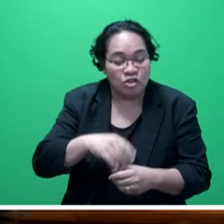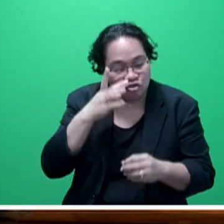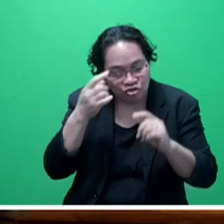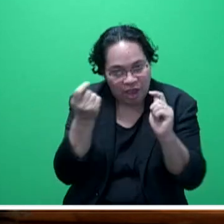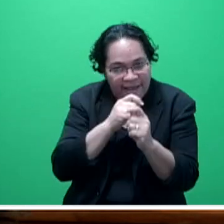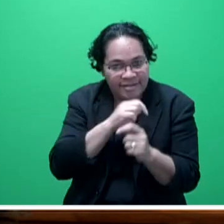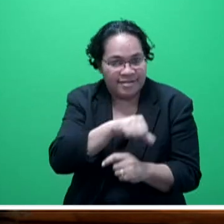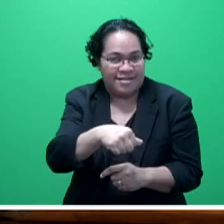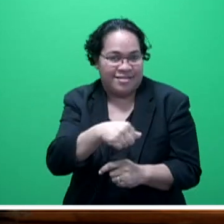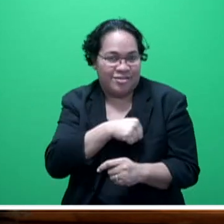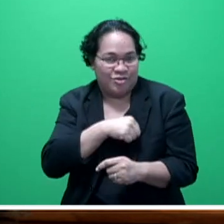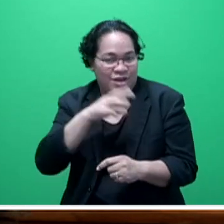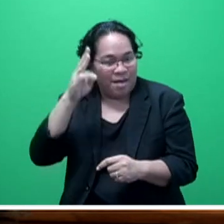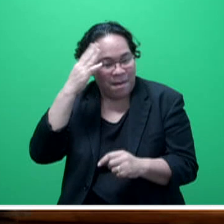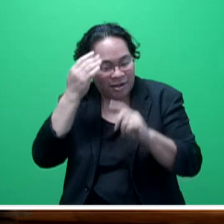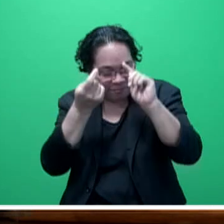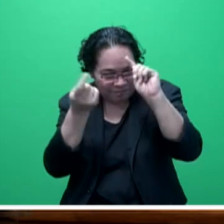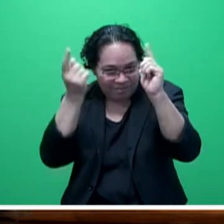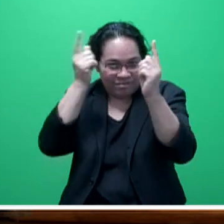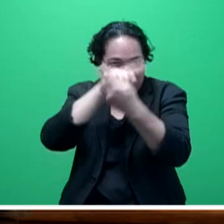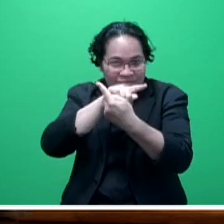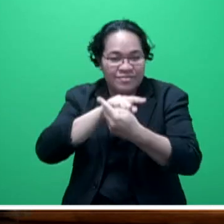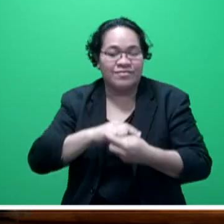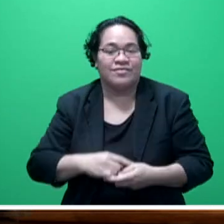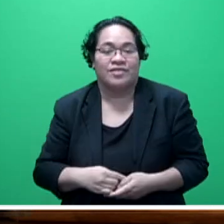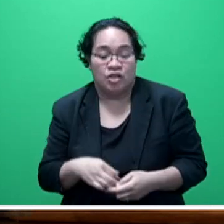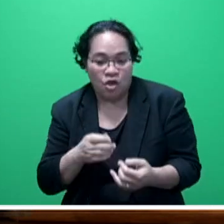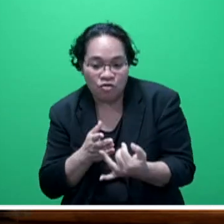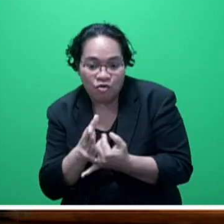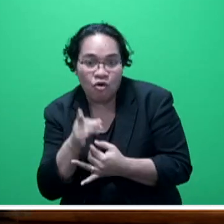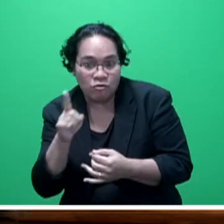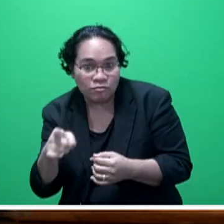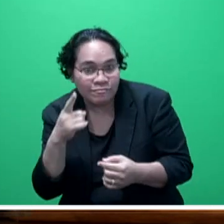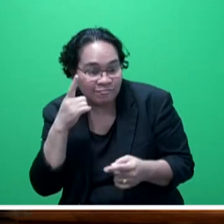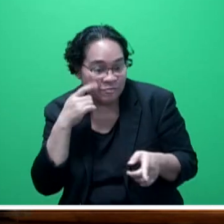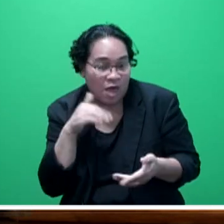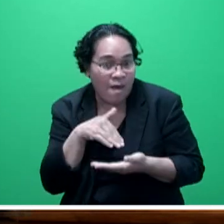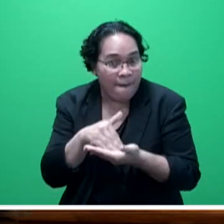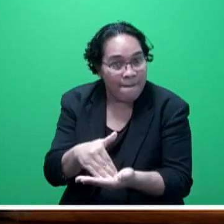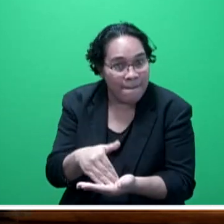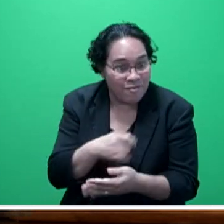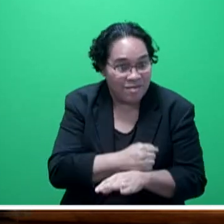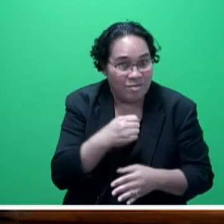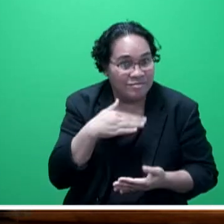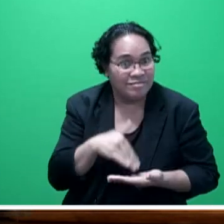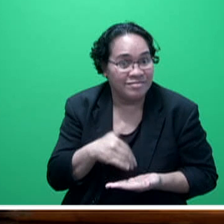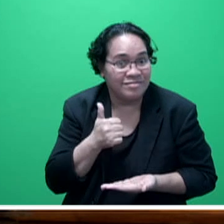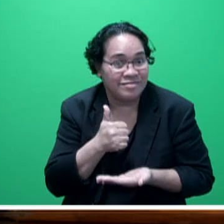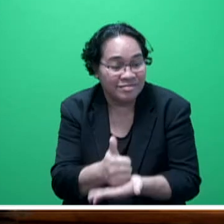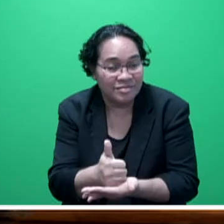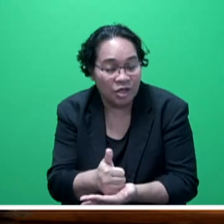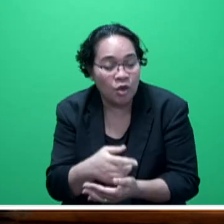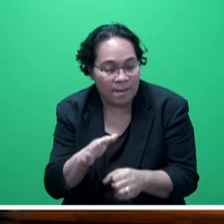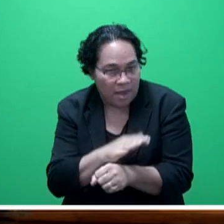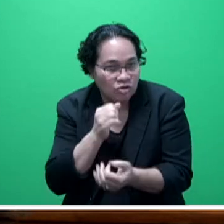behavior of recipients of government assistance. Through such incentives, we will ensure that we inculcate